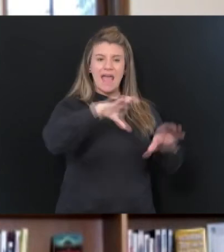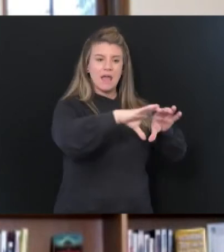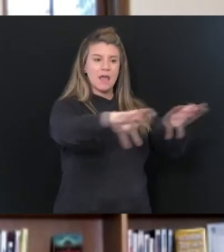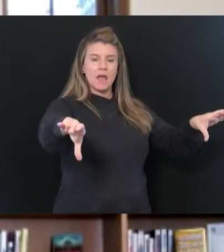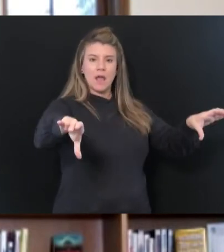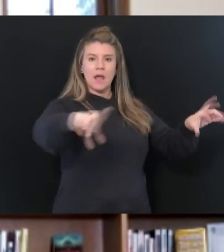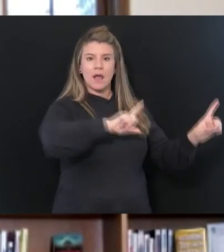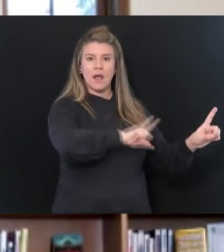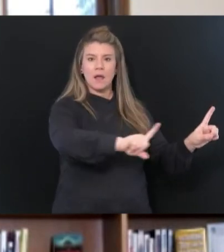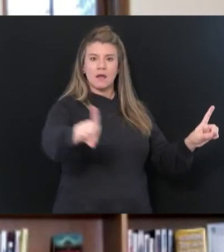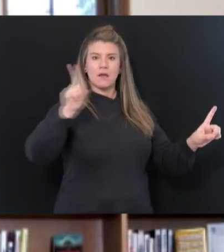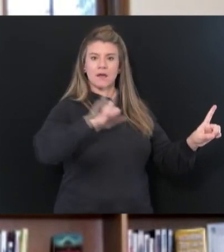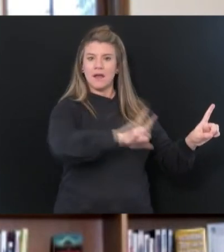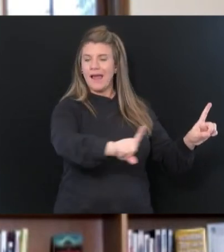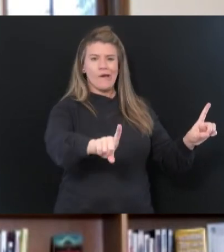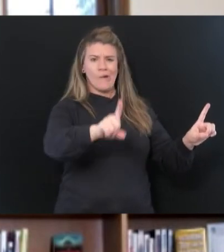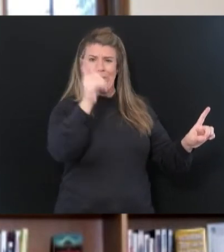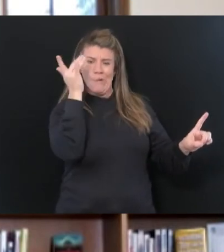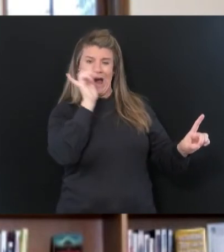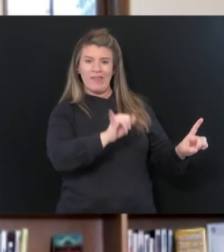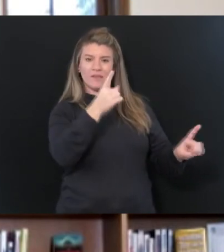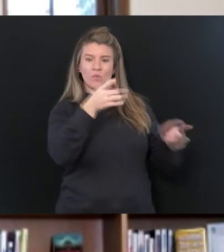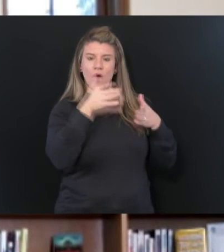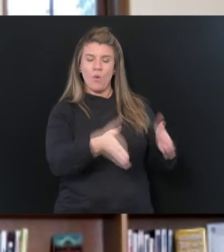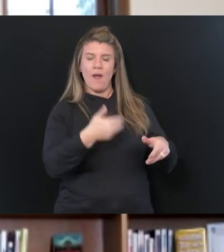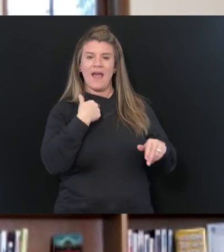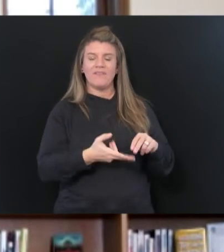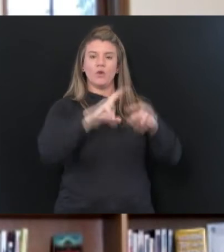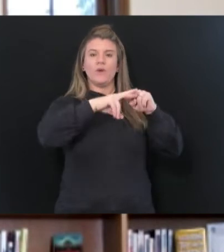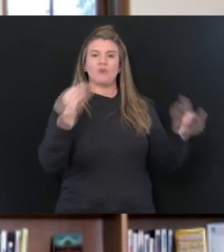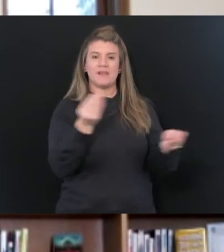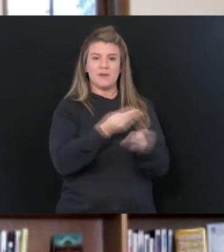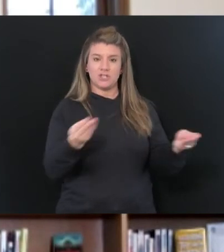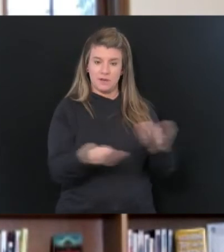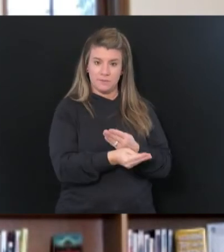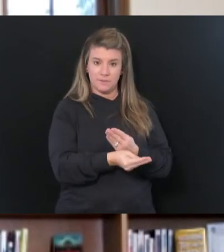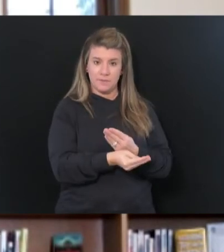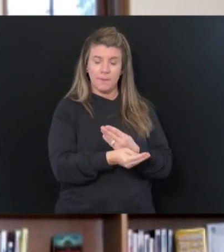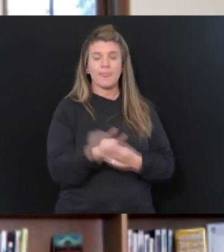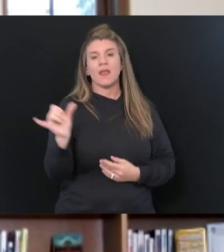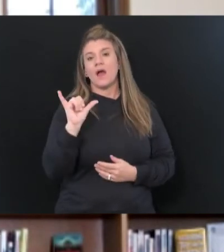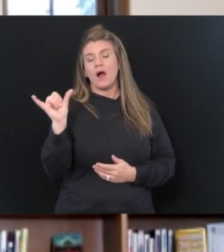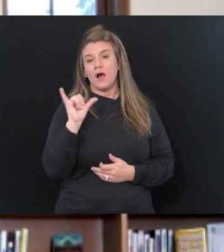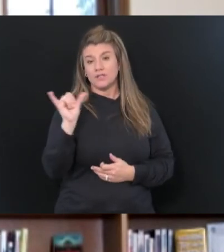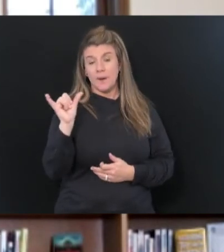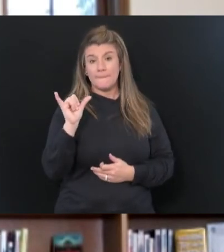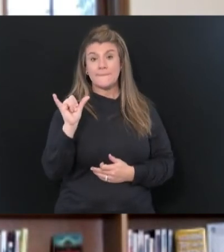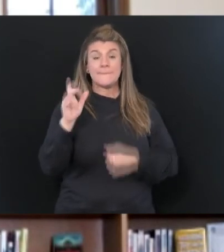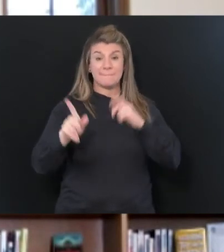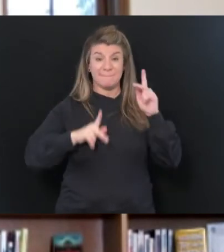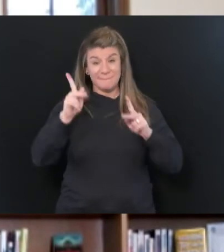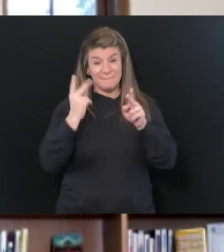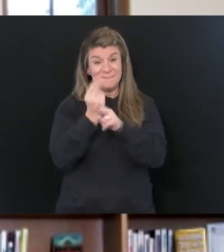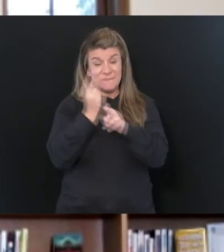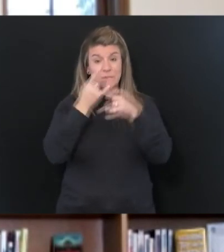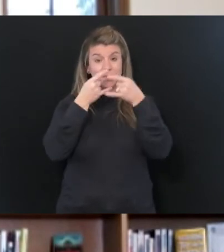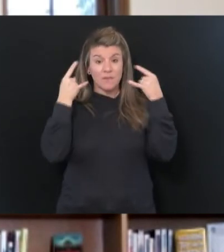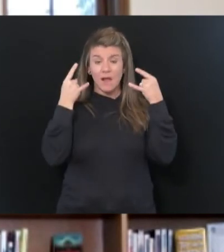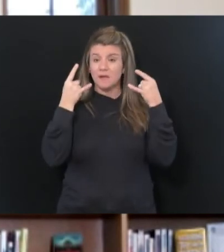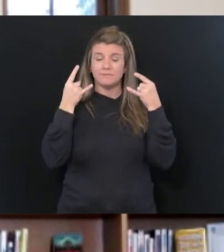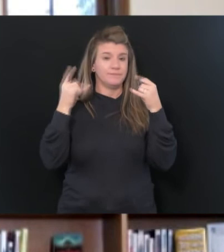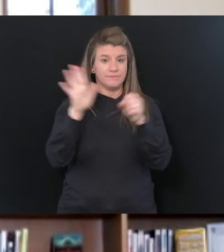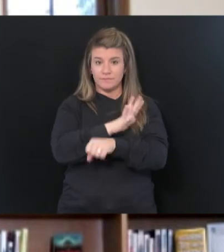arrangements, because that is one way to have increased transmission. Also, to have people wear their masks at all